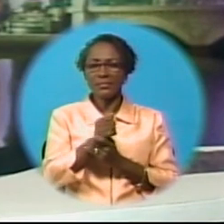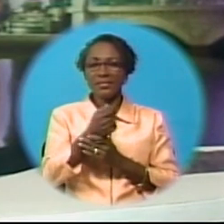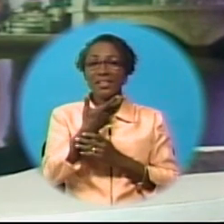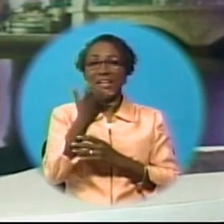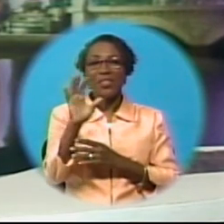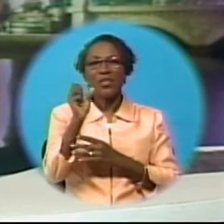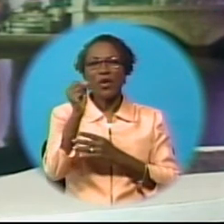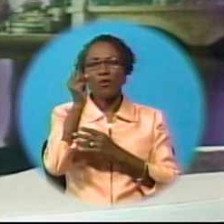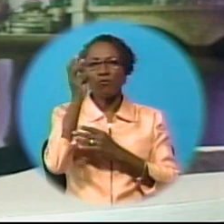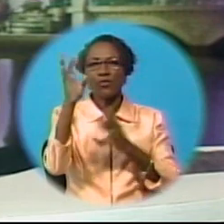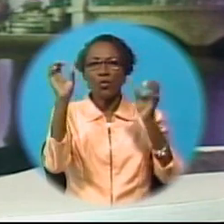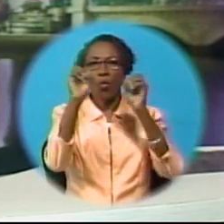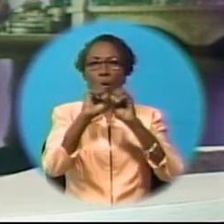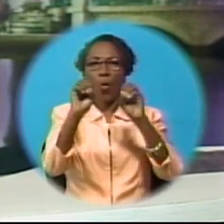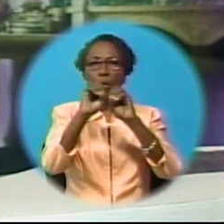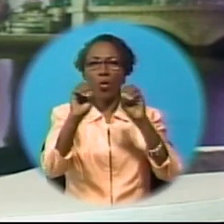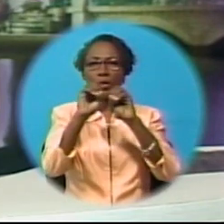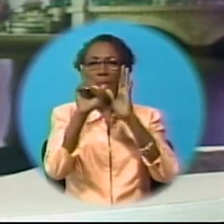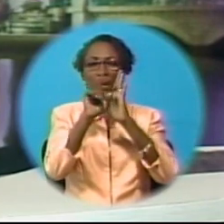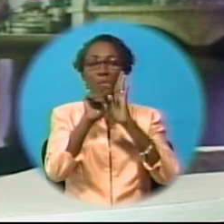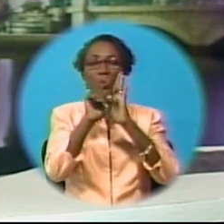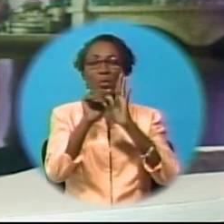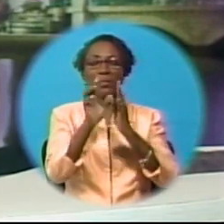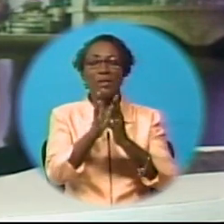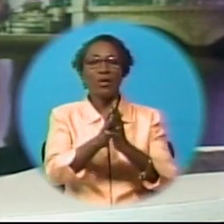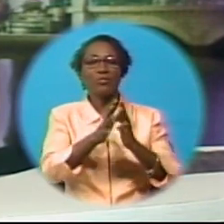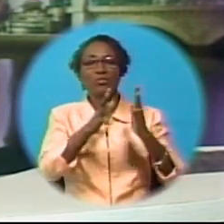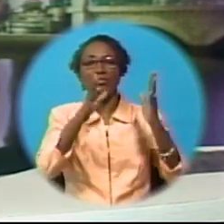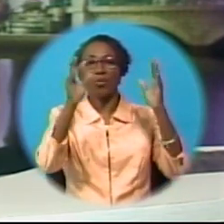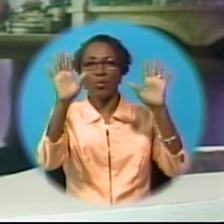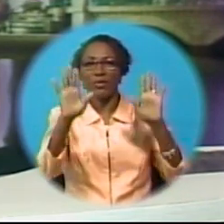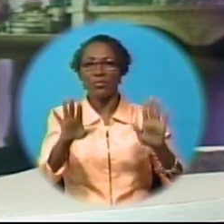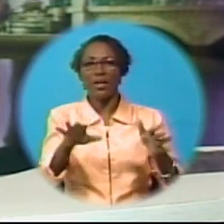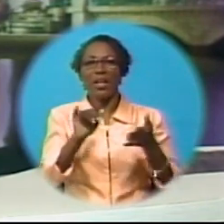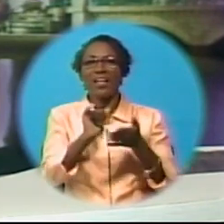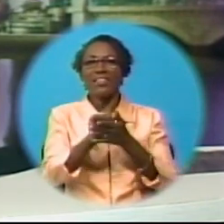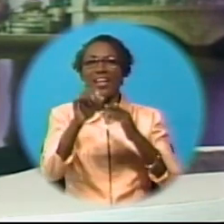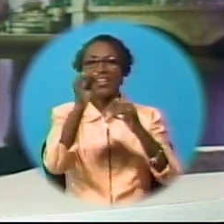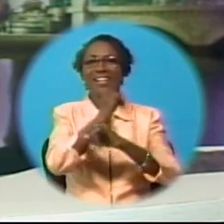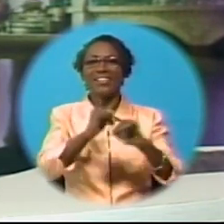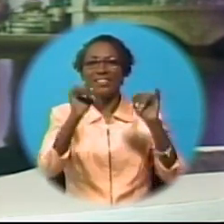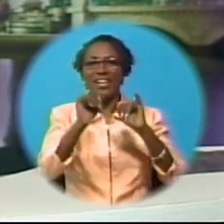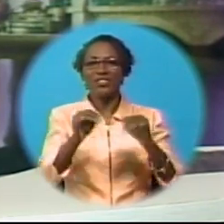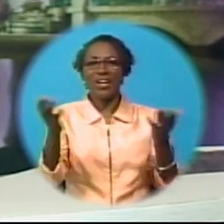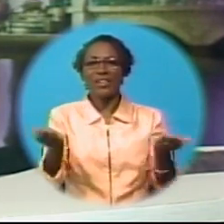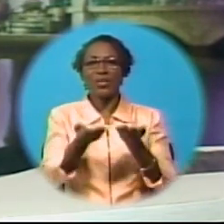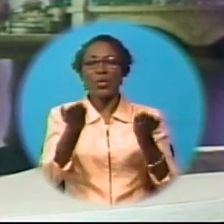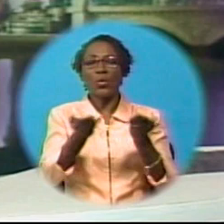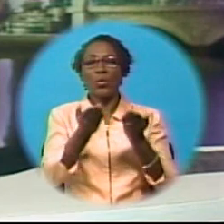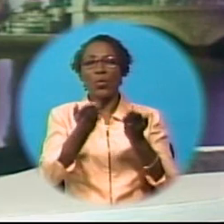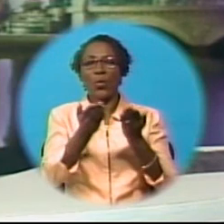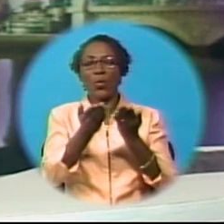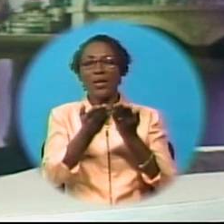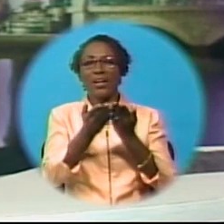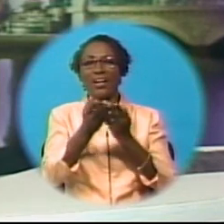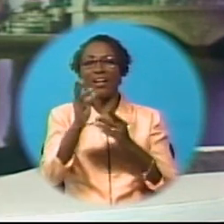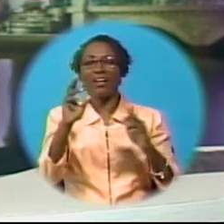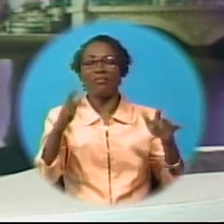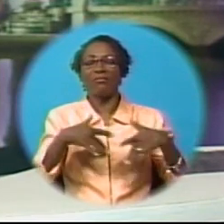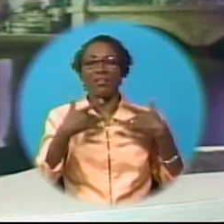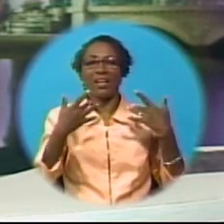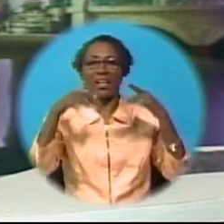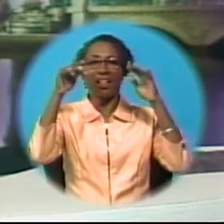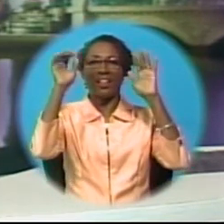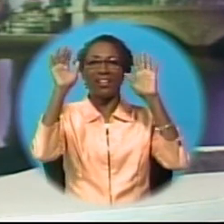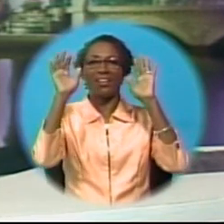are a few Olympic moments that are so impressive that they'll make the international as well as the local reel. Tonight's one of